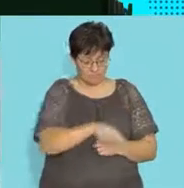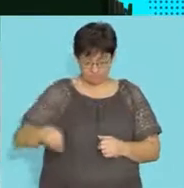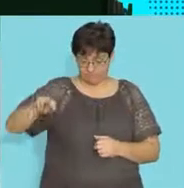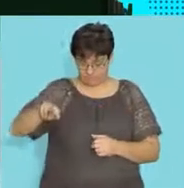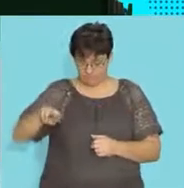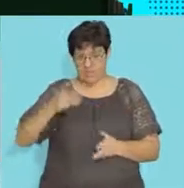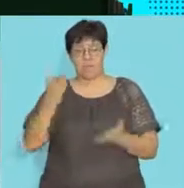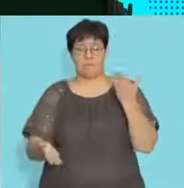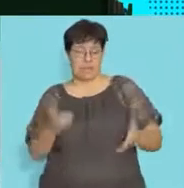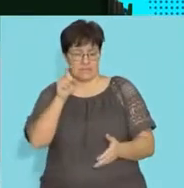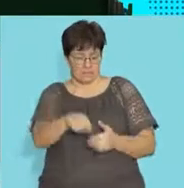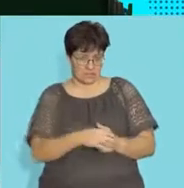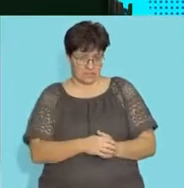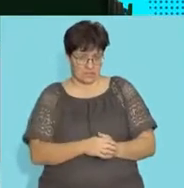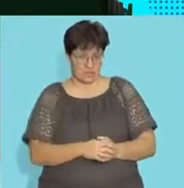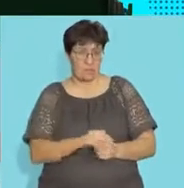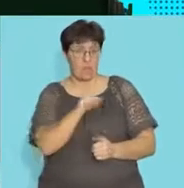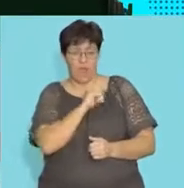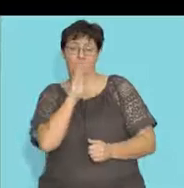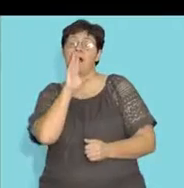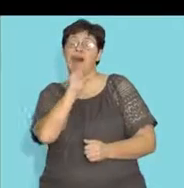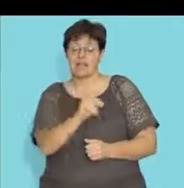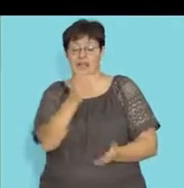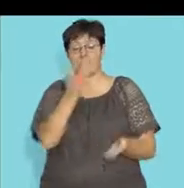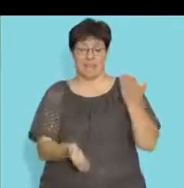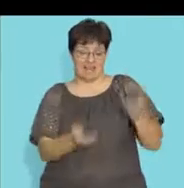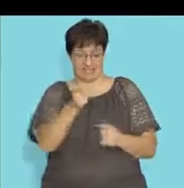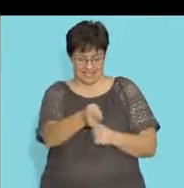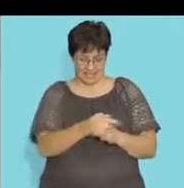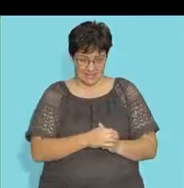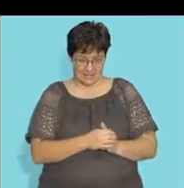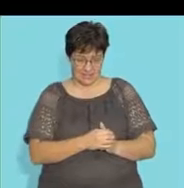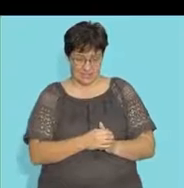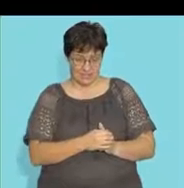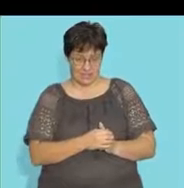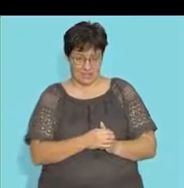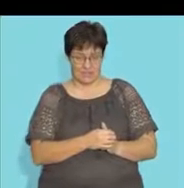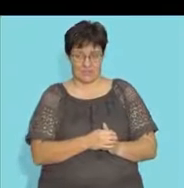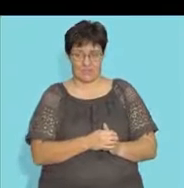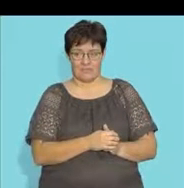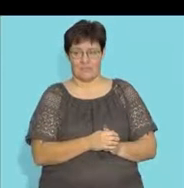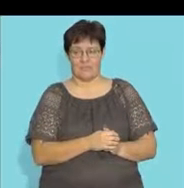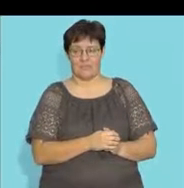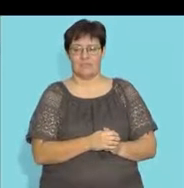then you will have to balance it because we've asked for a balanced chemical